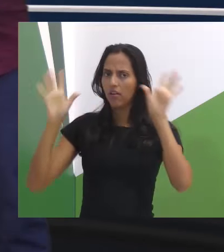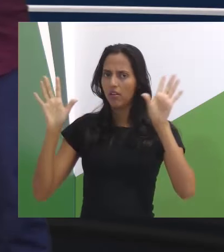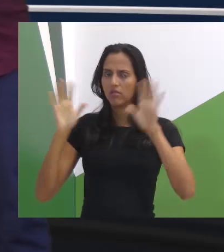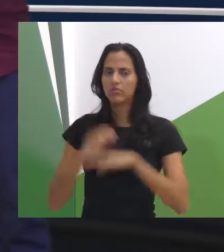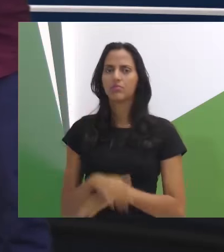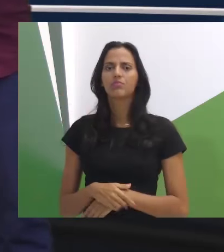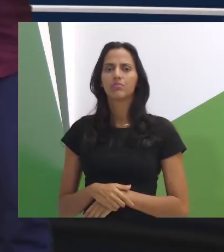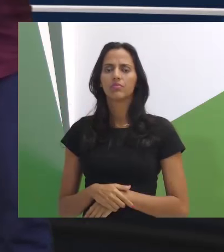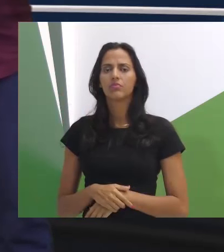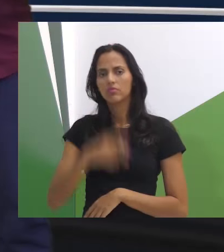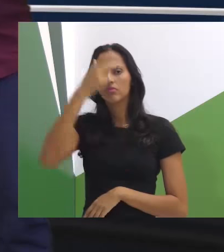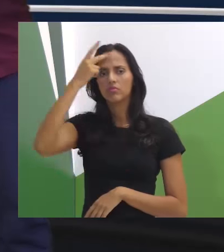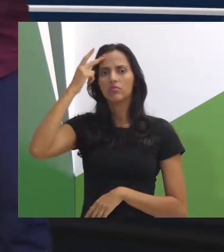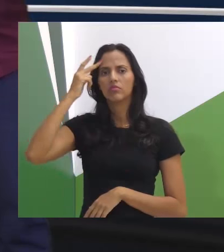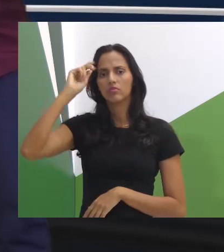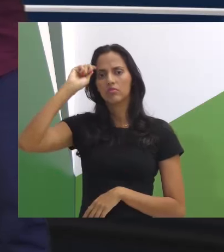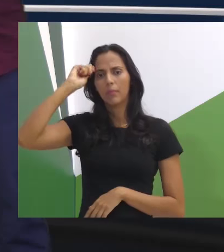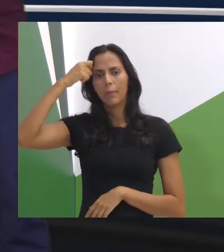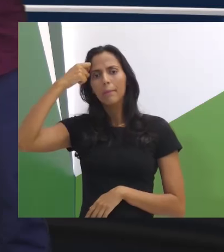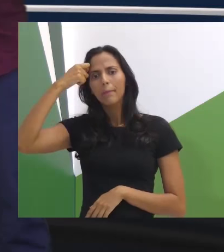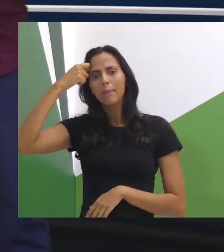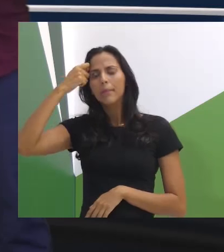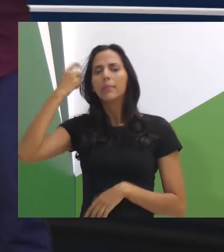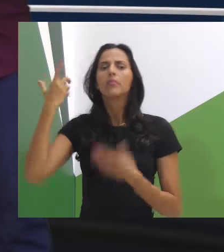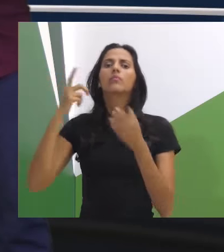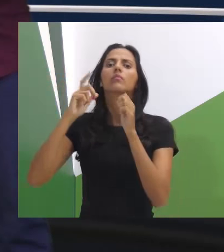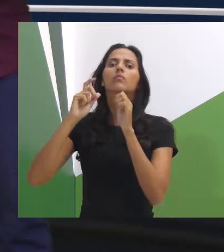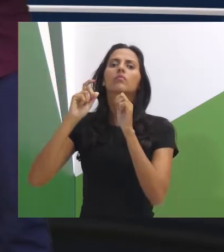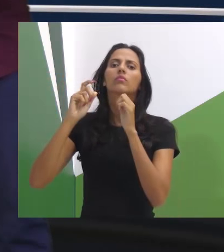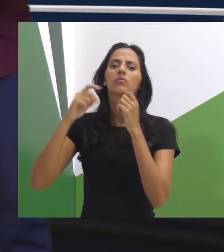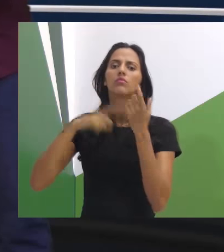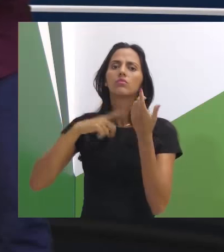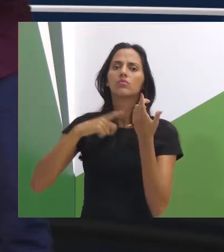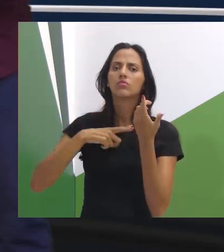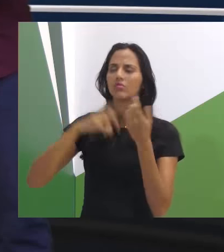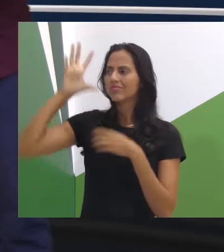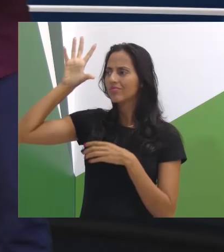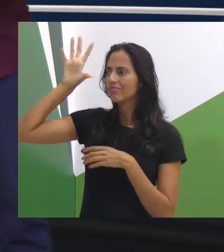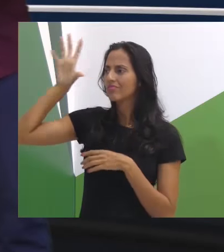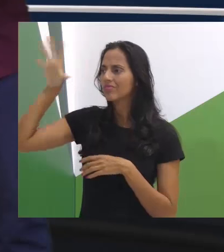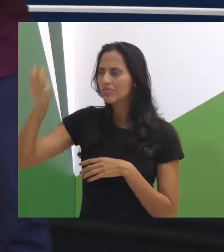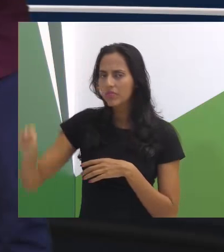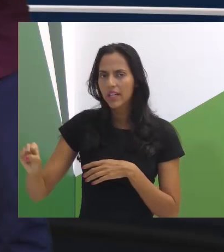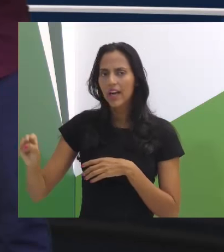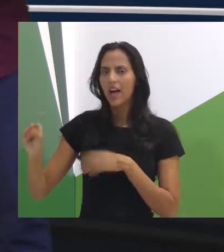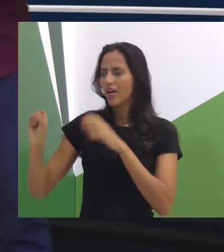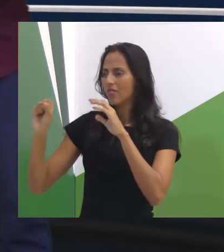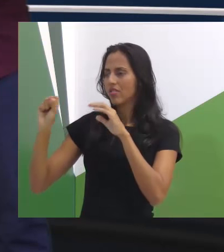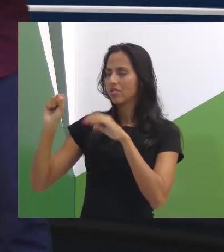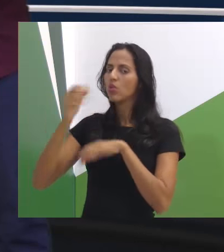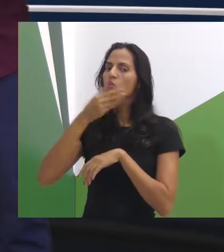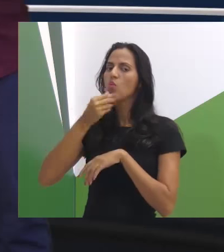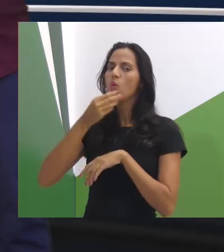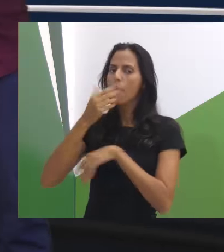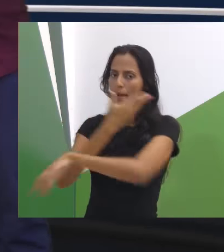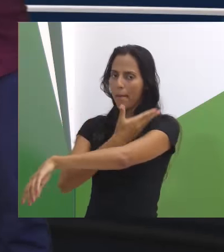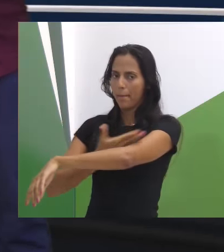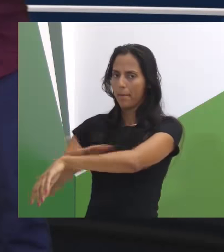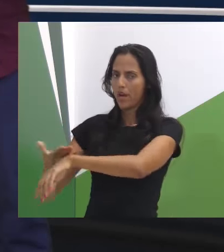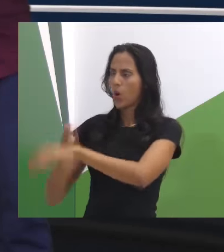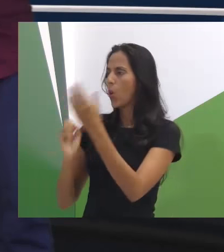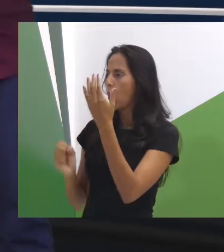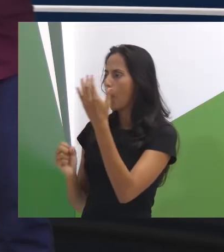The slaves passed between being captured, being sold or being by the